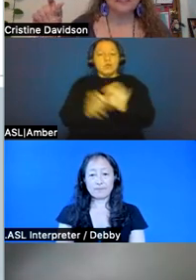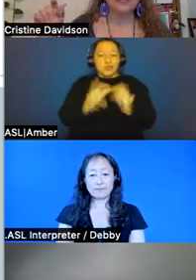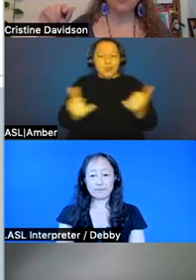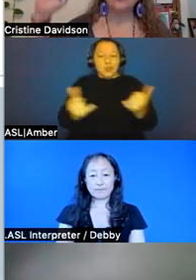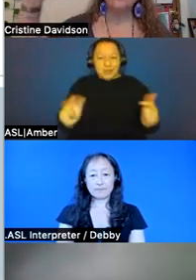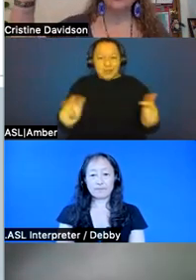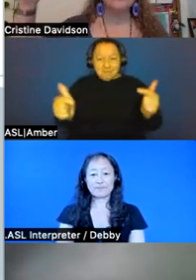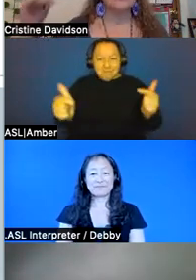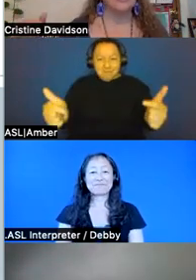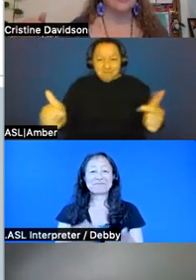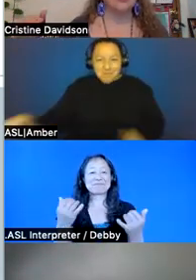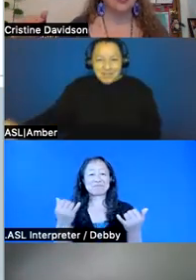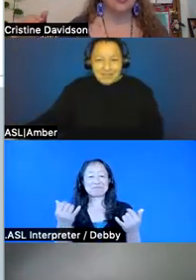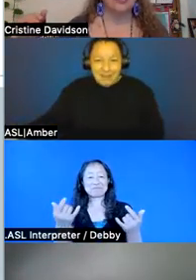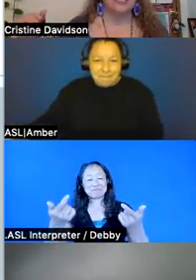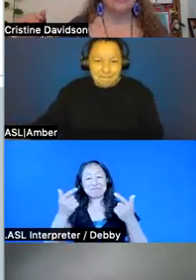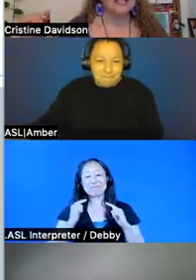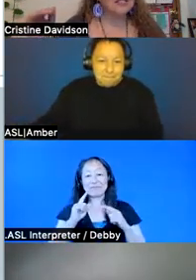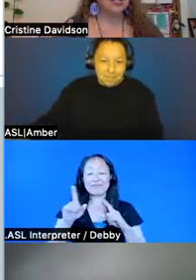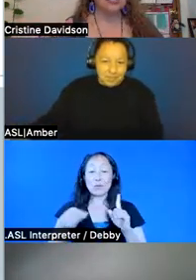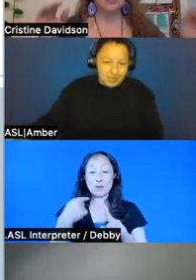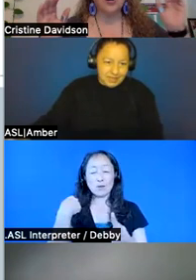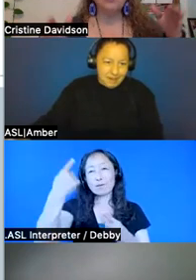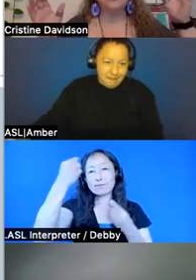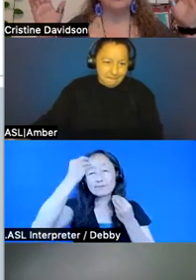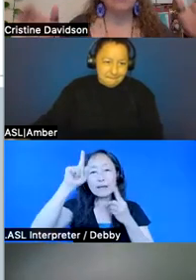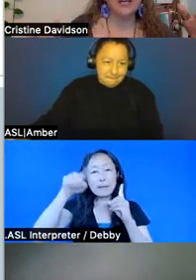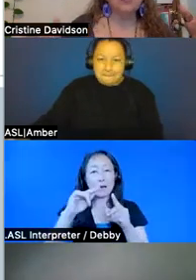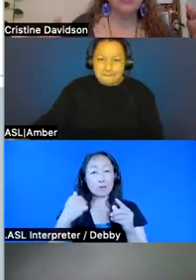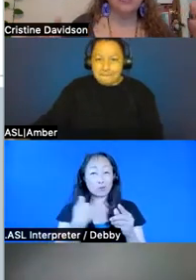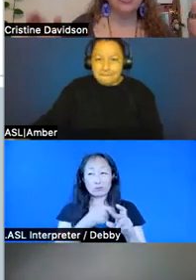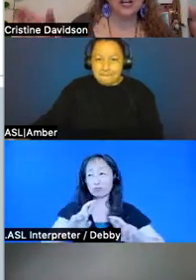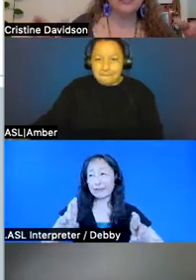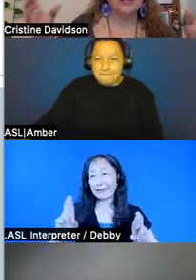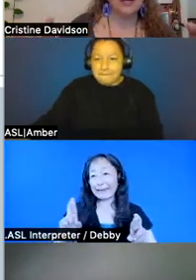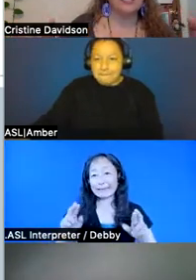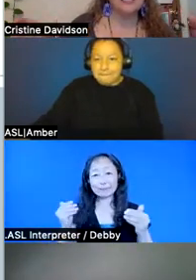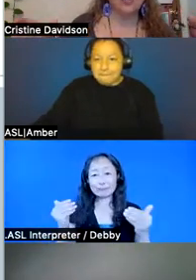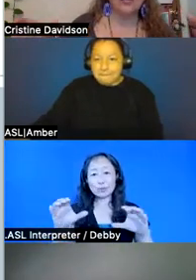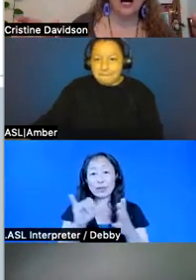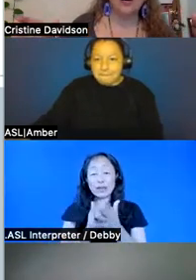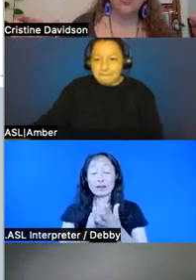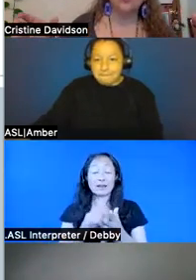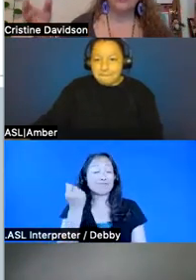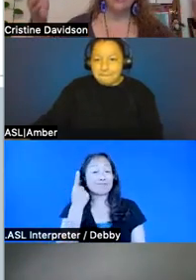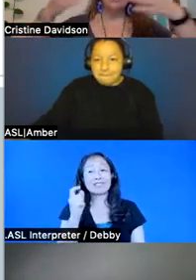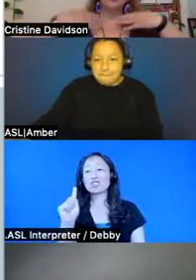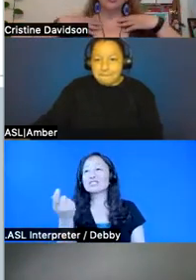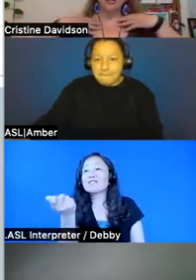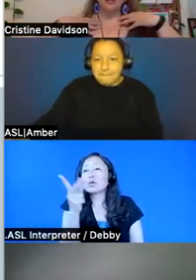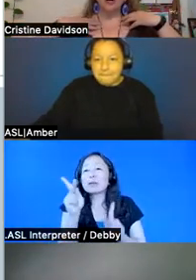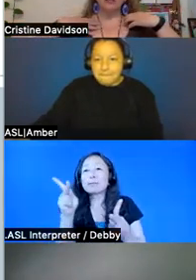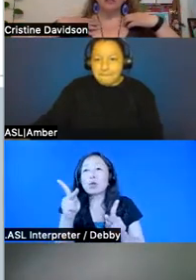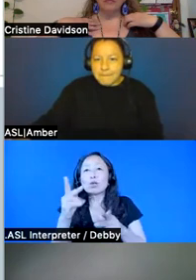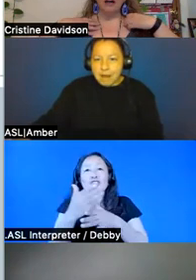readiness, what you heard today, and this is just a couple of people sharing their thoughts out loud, we